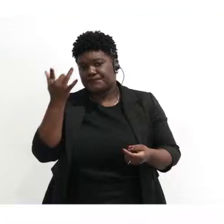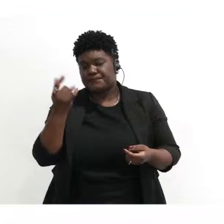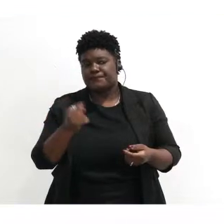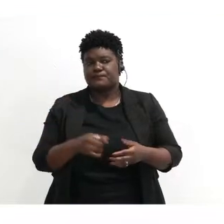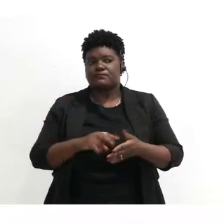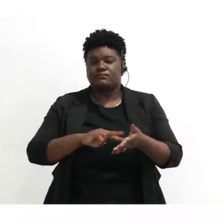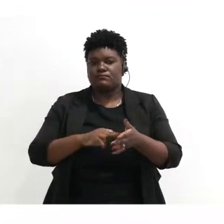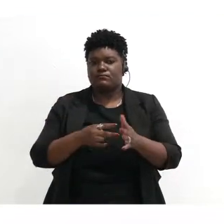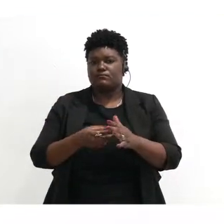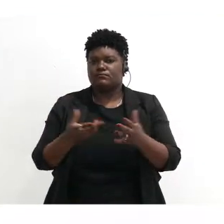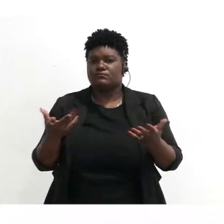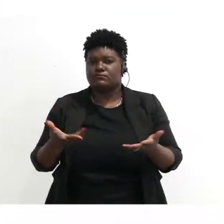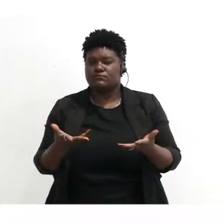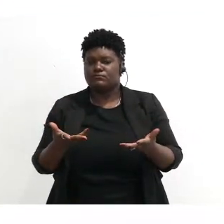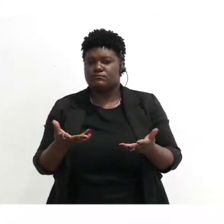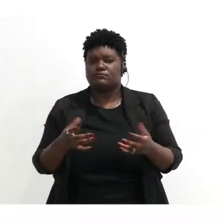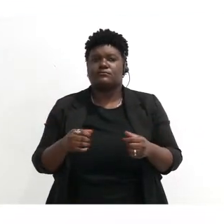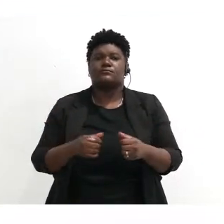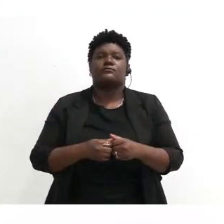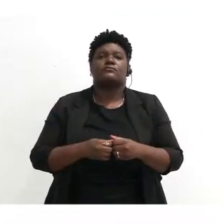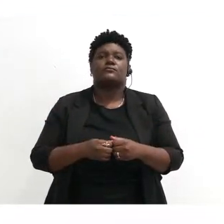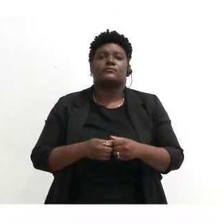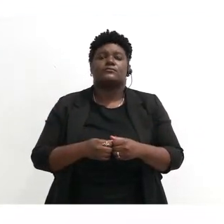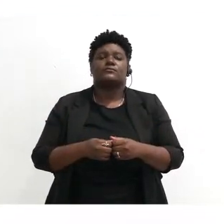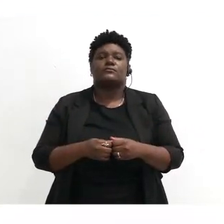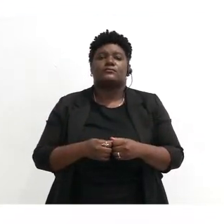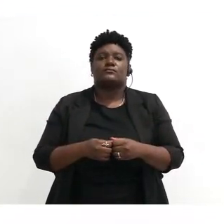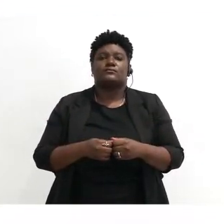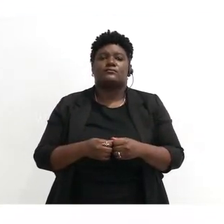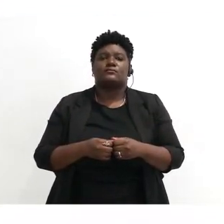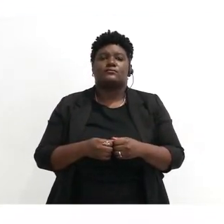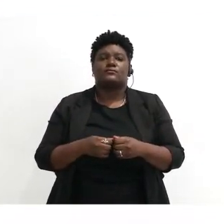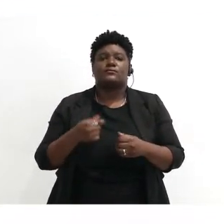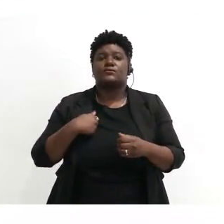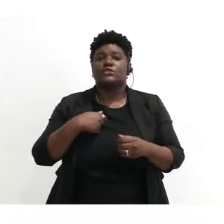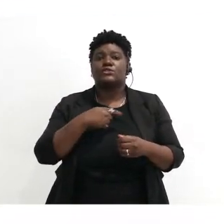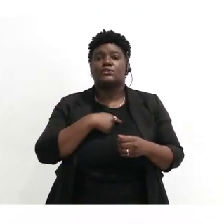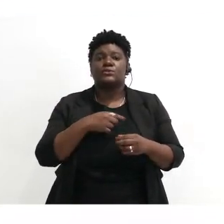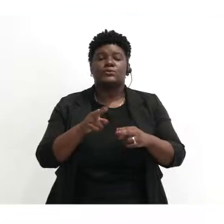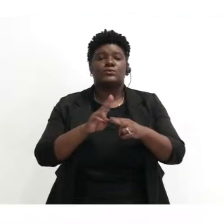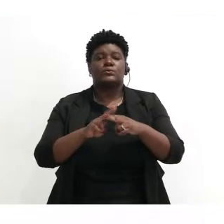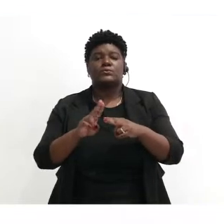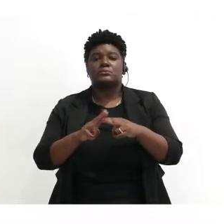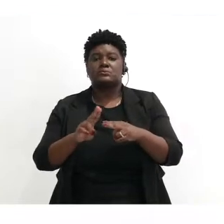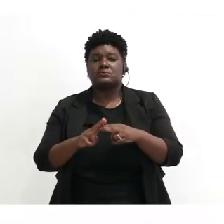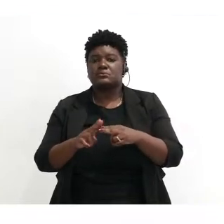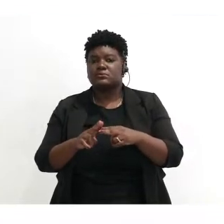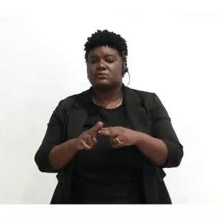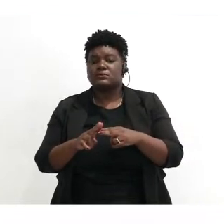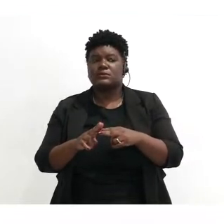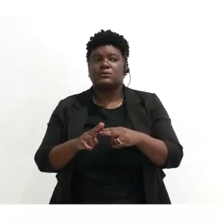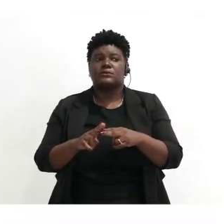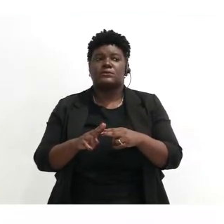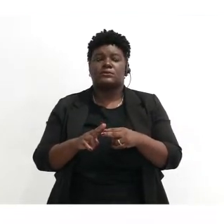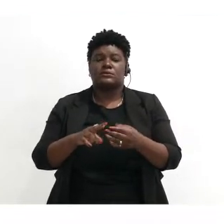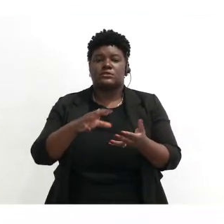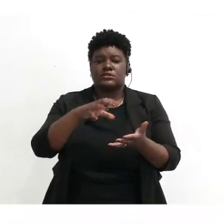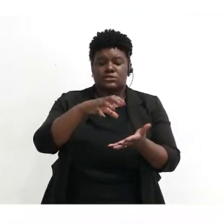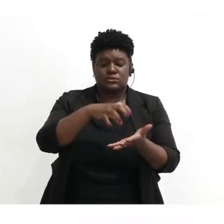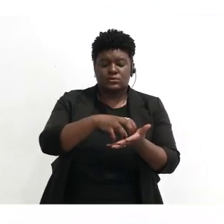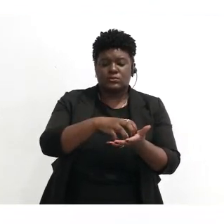just rely on the densification at the integrated circuit level. We have to do other things.